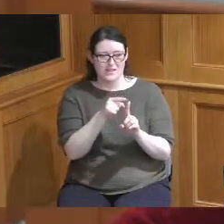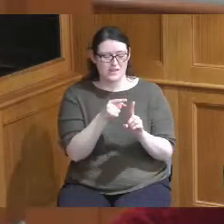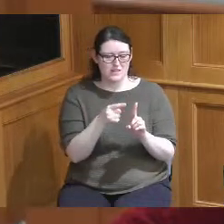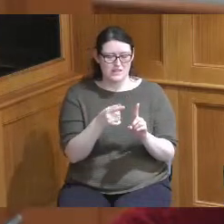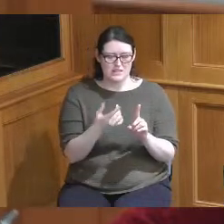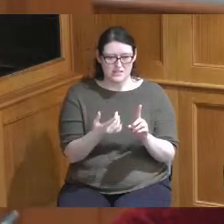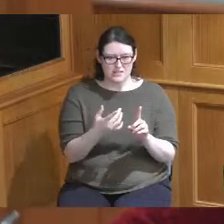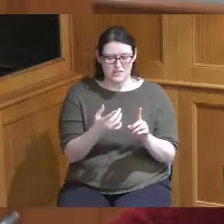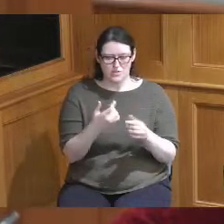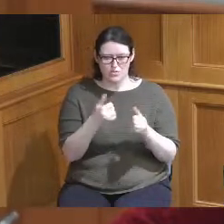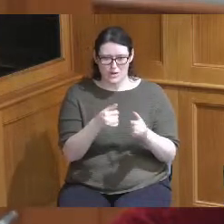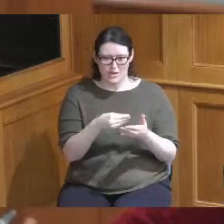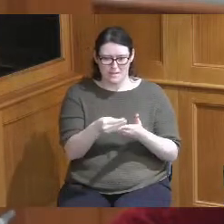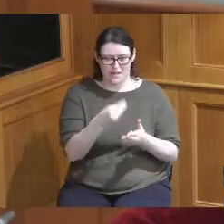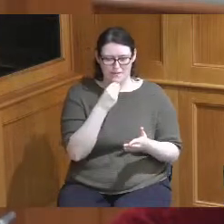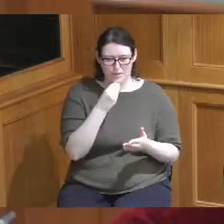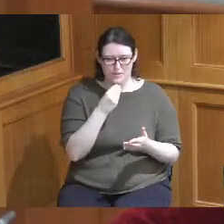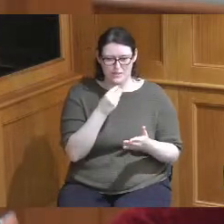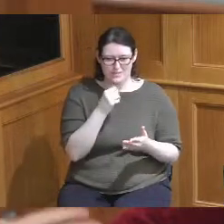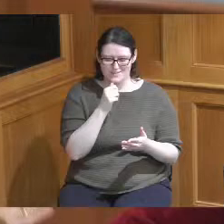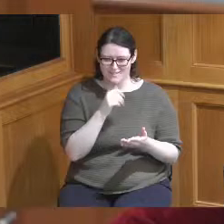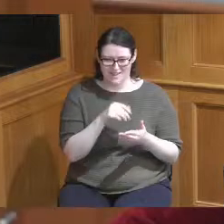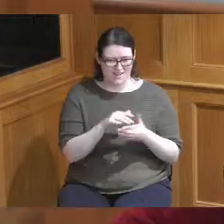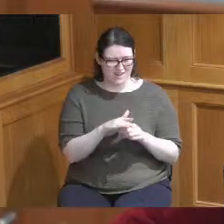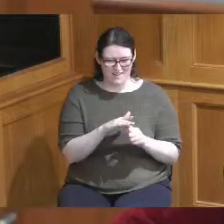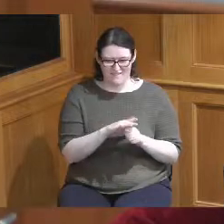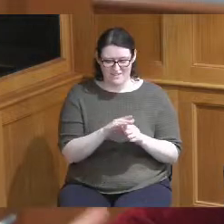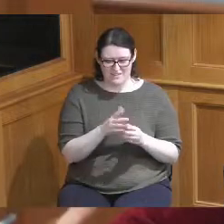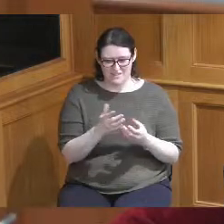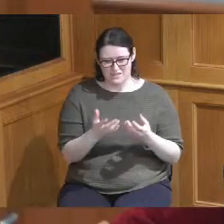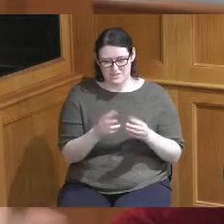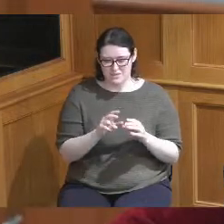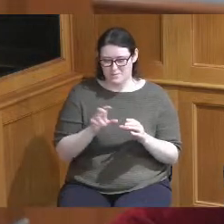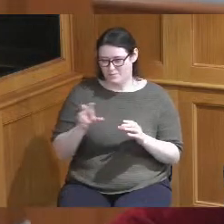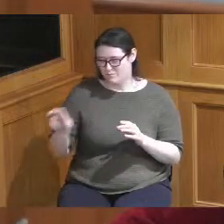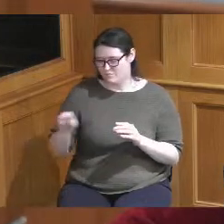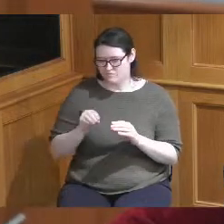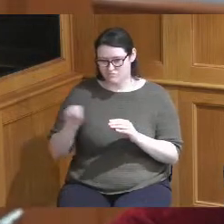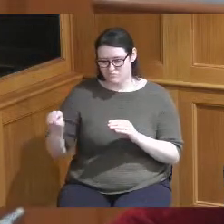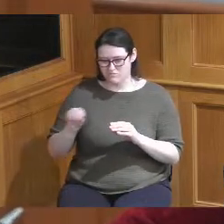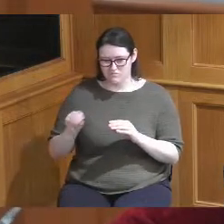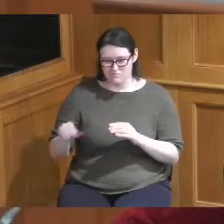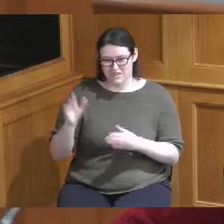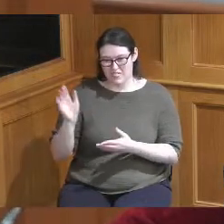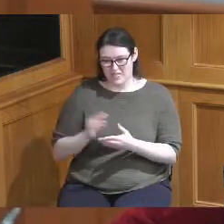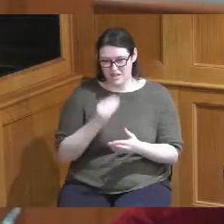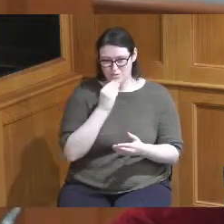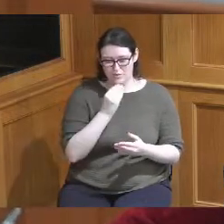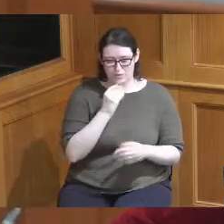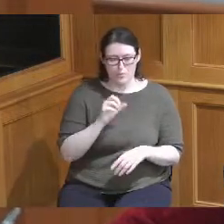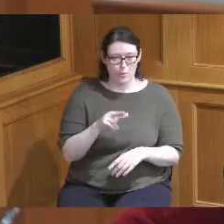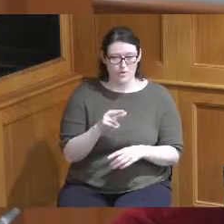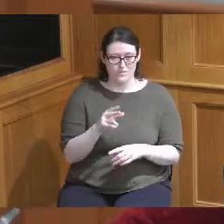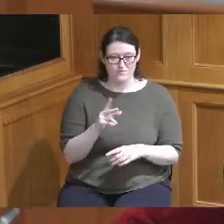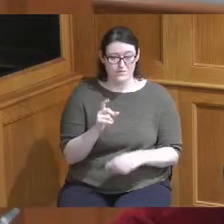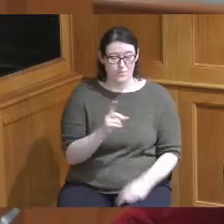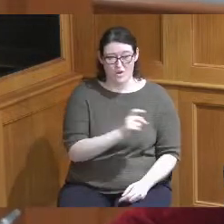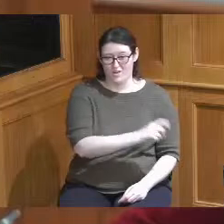back or just literally walked away because they couldn't afford to pay for their groceries. You